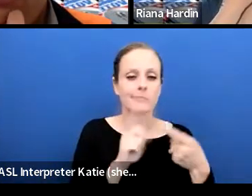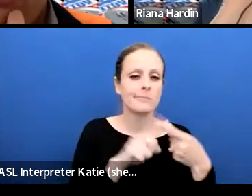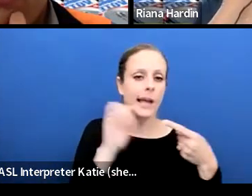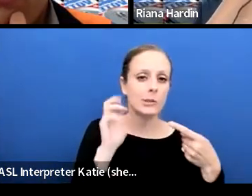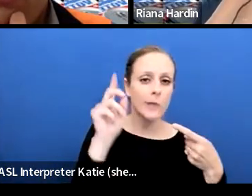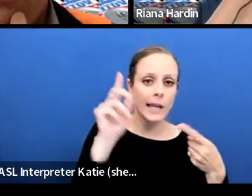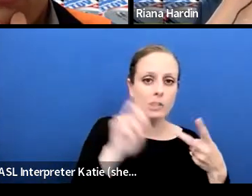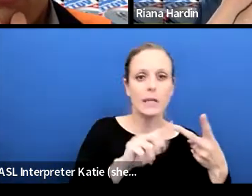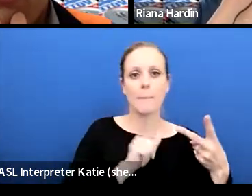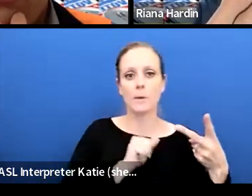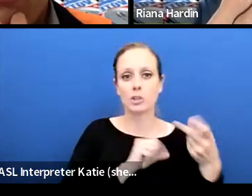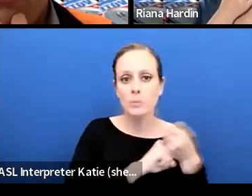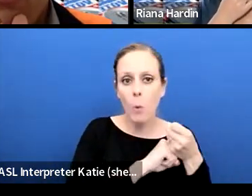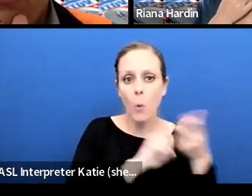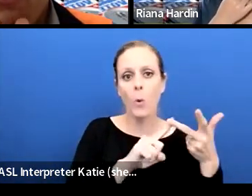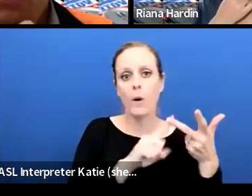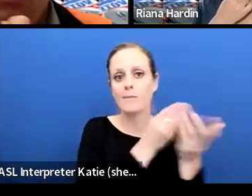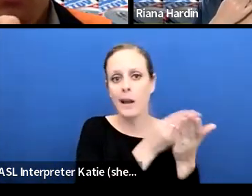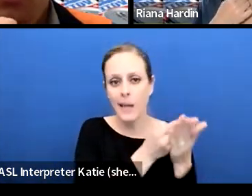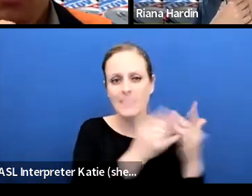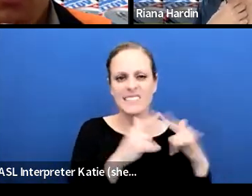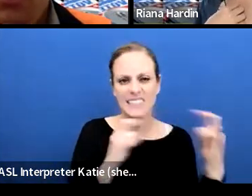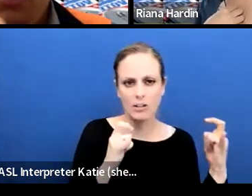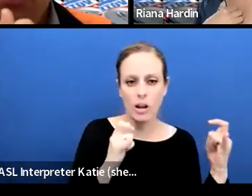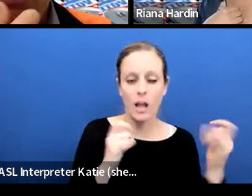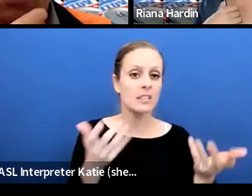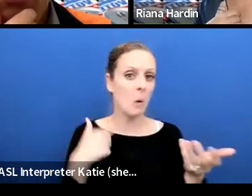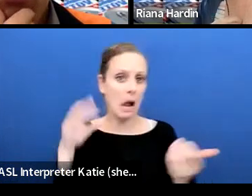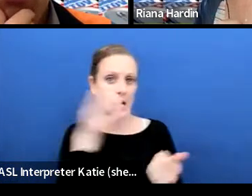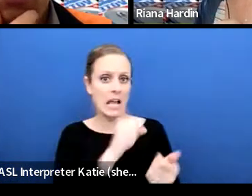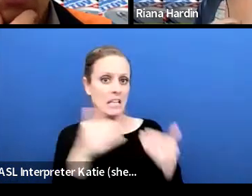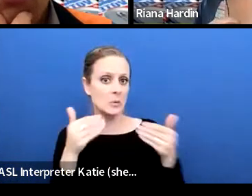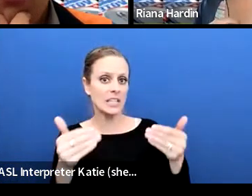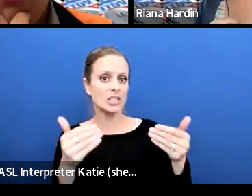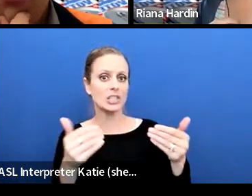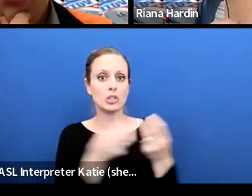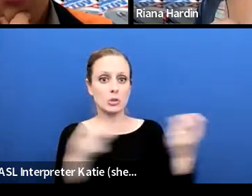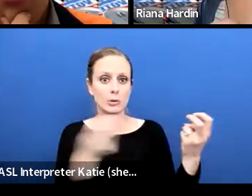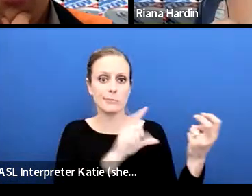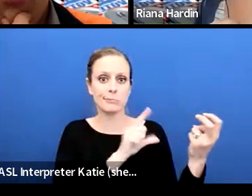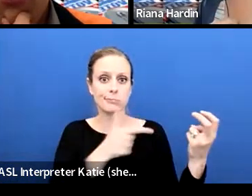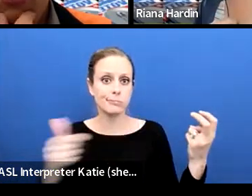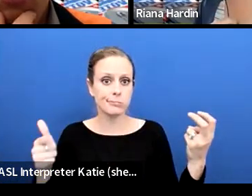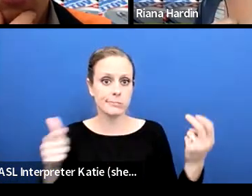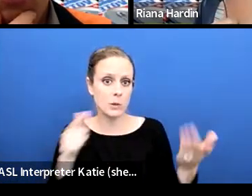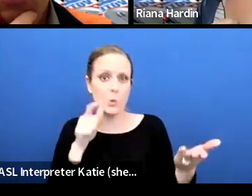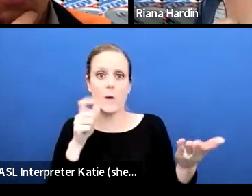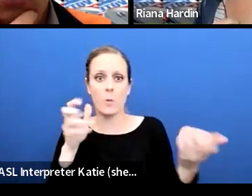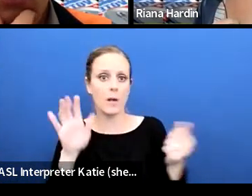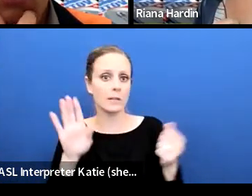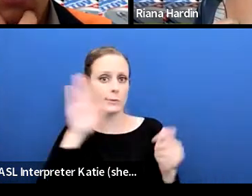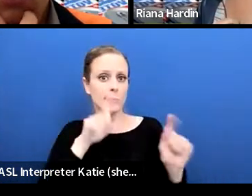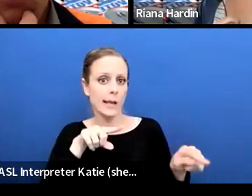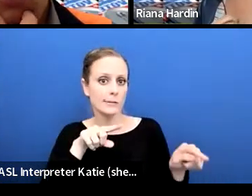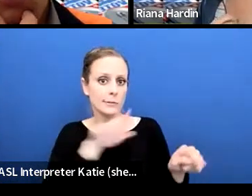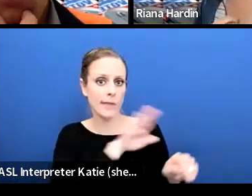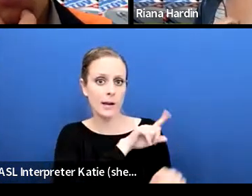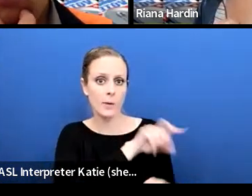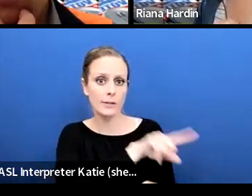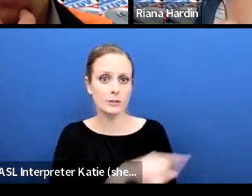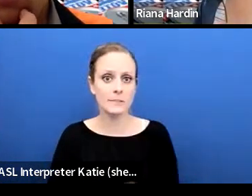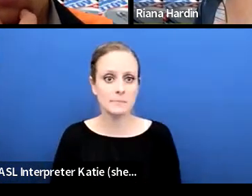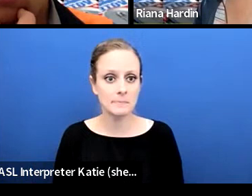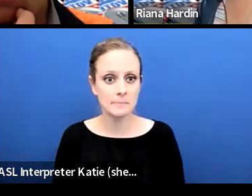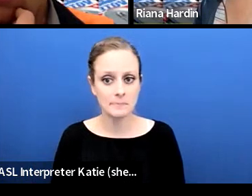finances, etc.? So we could just kind of do a round robin, whoever wants to take the question.